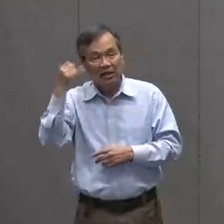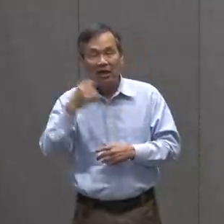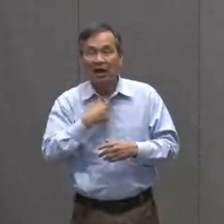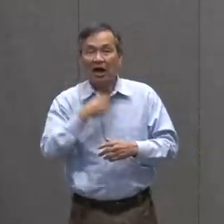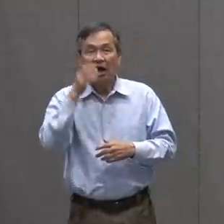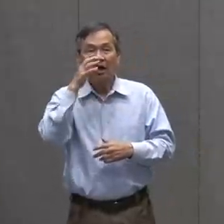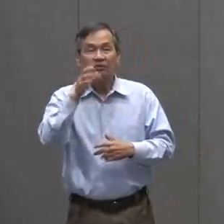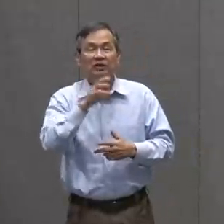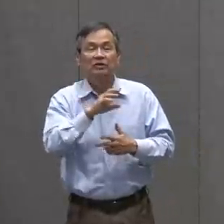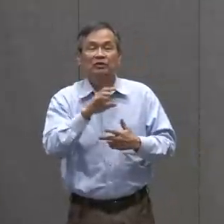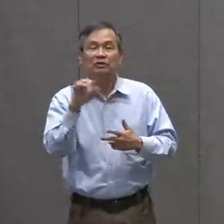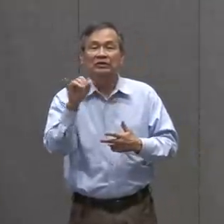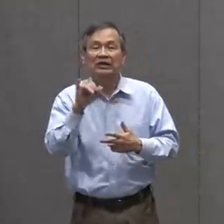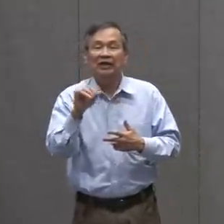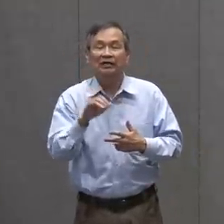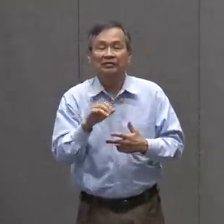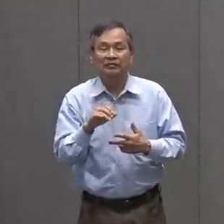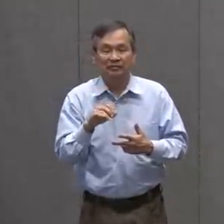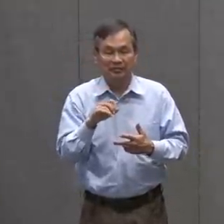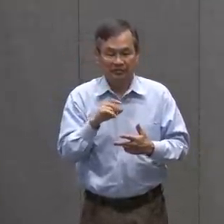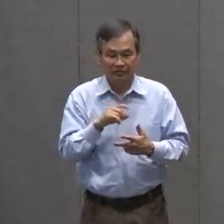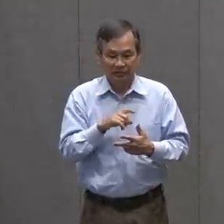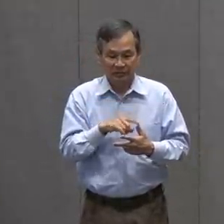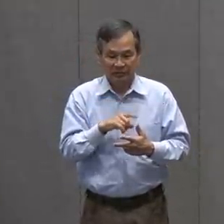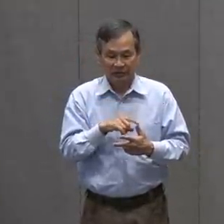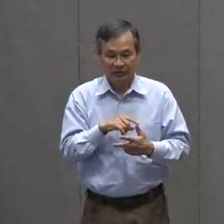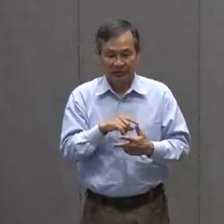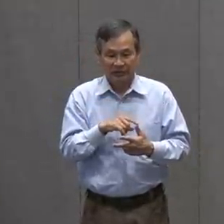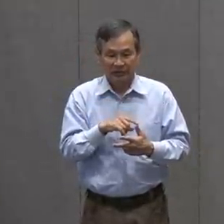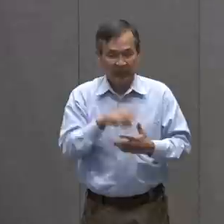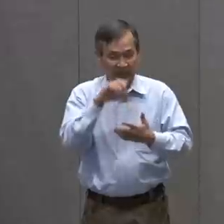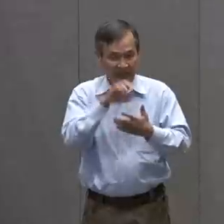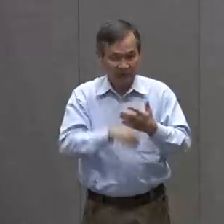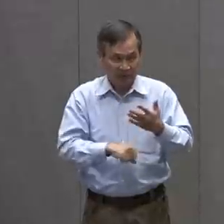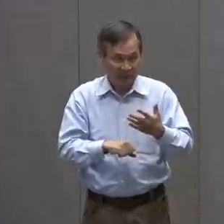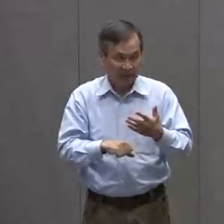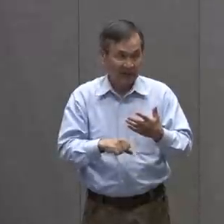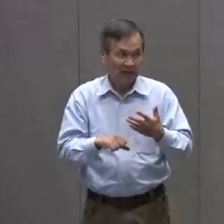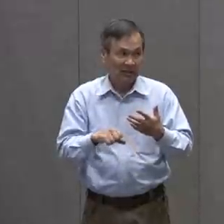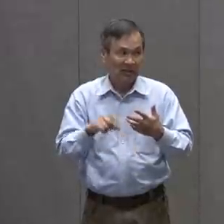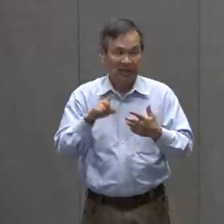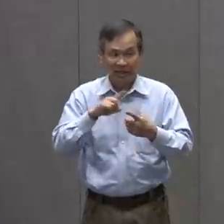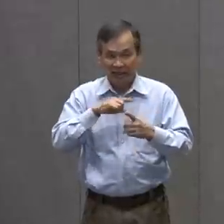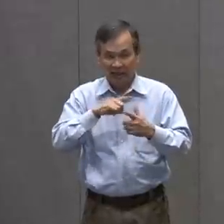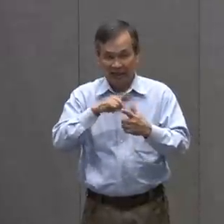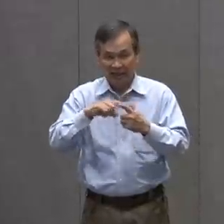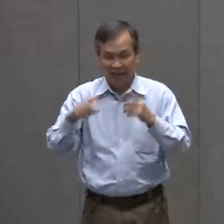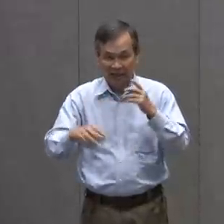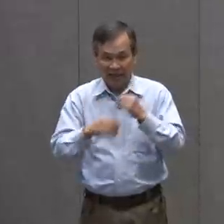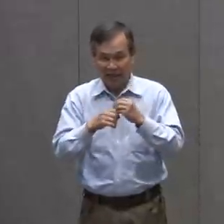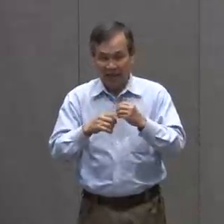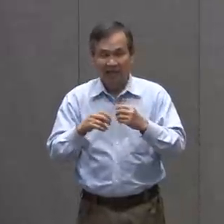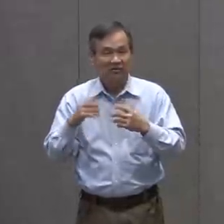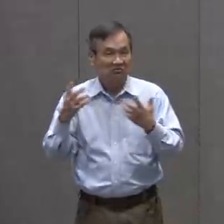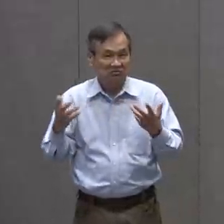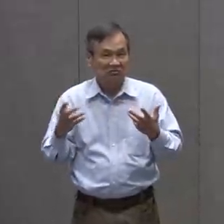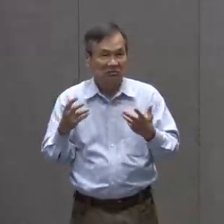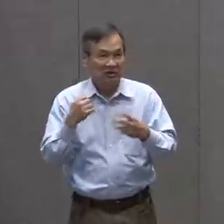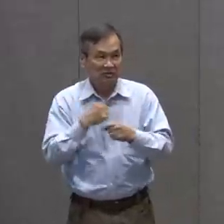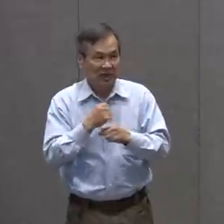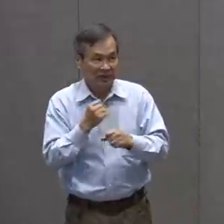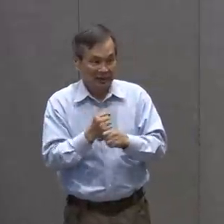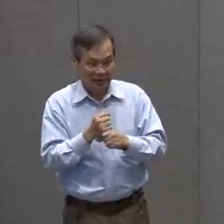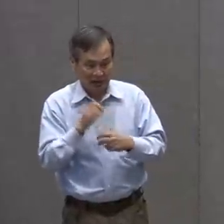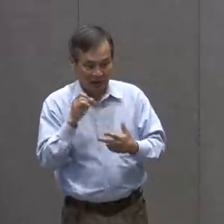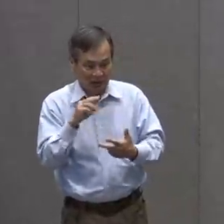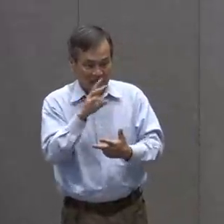doing the same digit and minusing each other and then adding that result, which would make it whatever